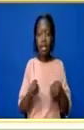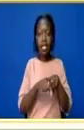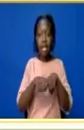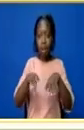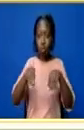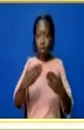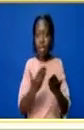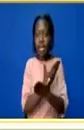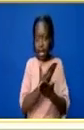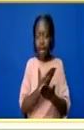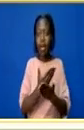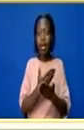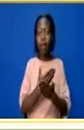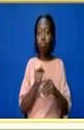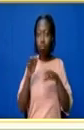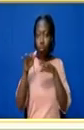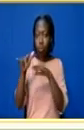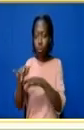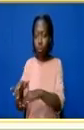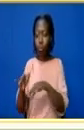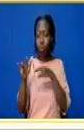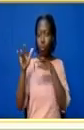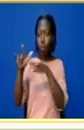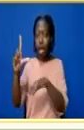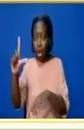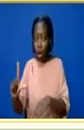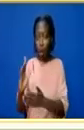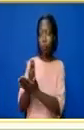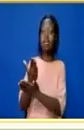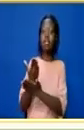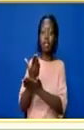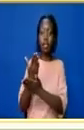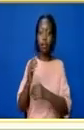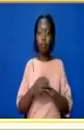lower areas. Okay. Just like we have seen or noted in our diagram.